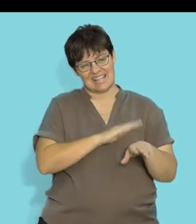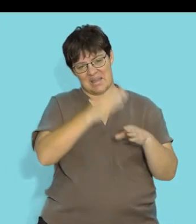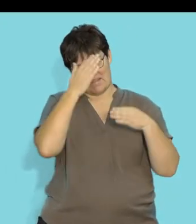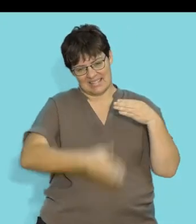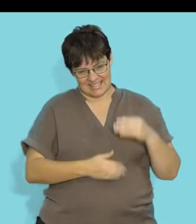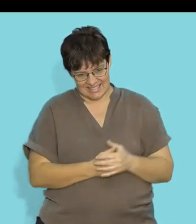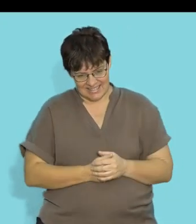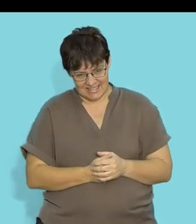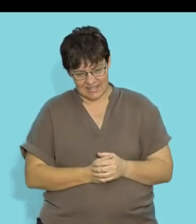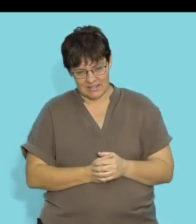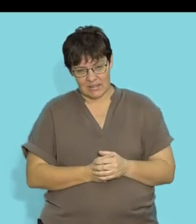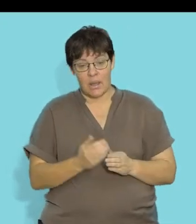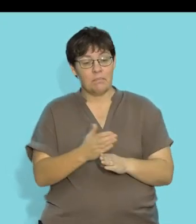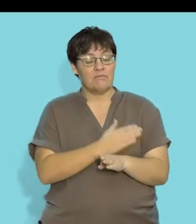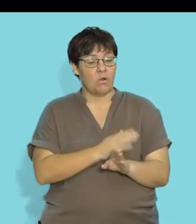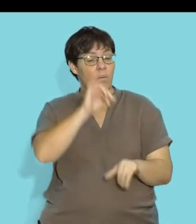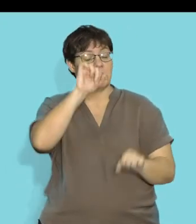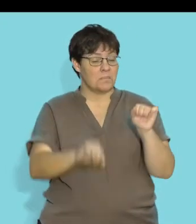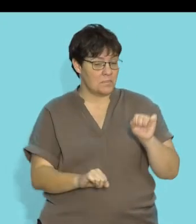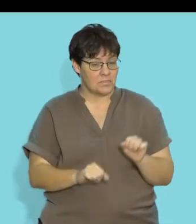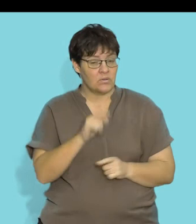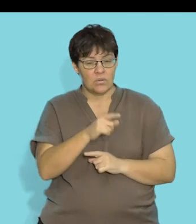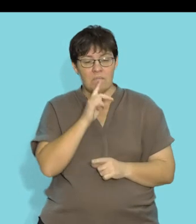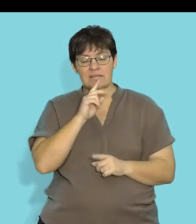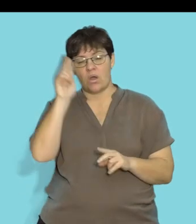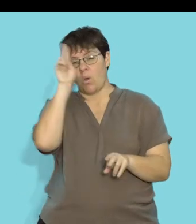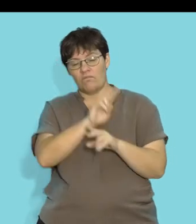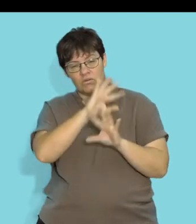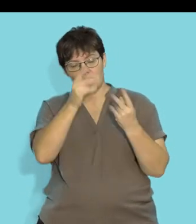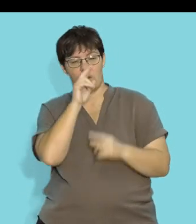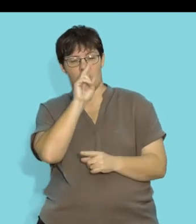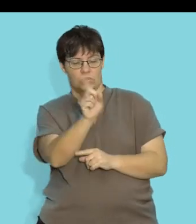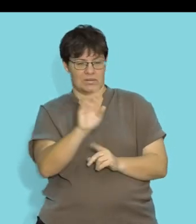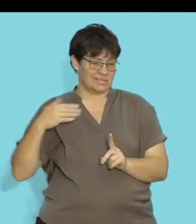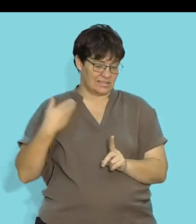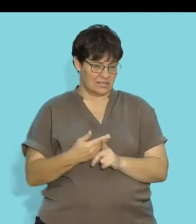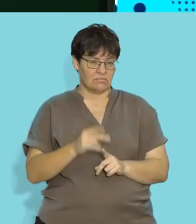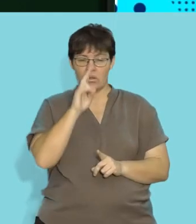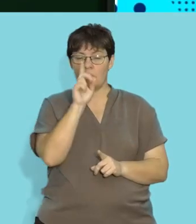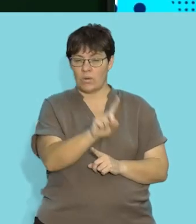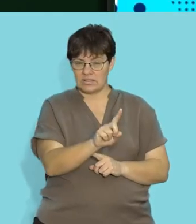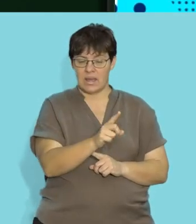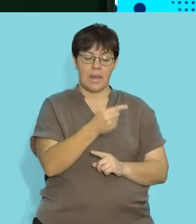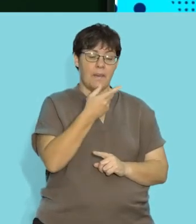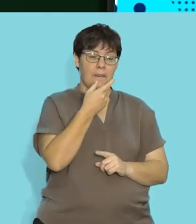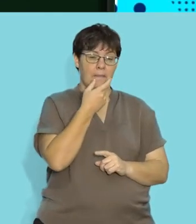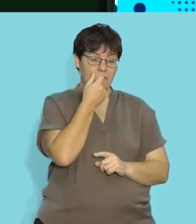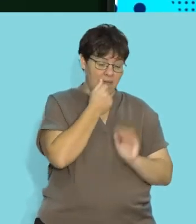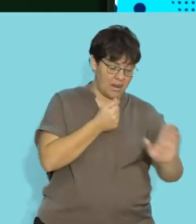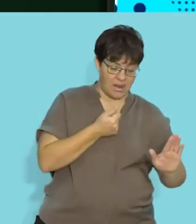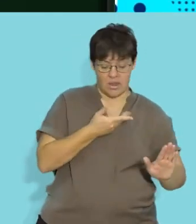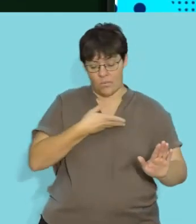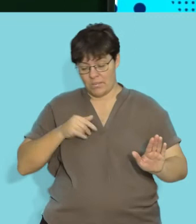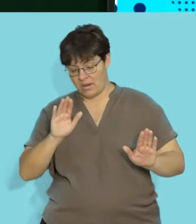we've come to the end of this segment. But before we wrap up, it's important that we have an overview of what we looked at. So we've looked at the male and